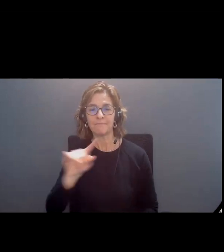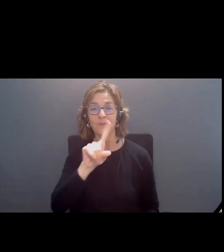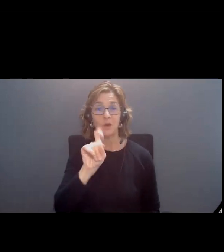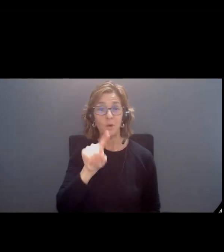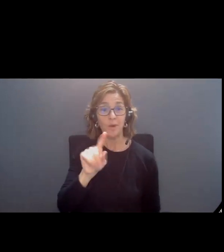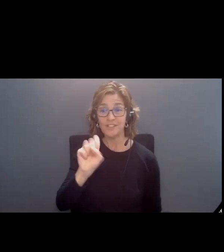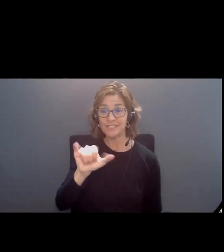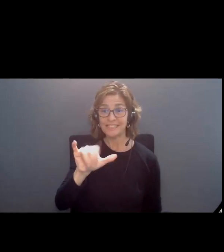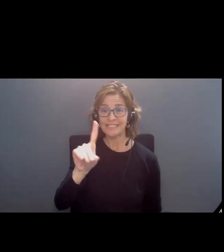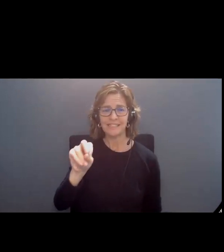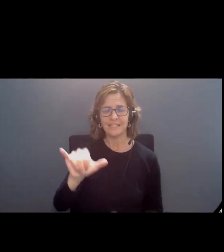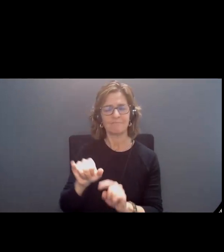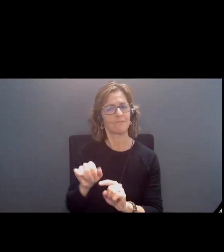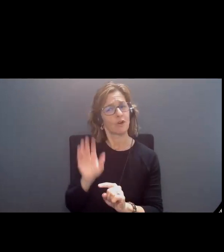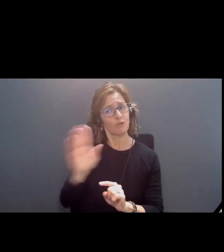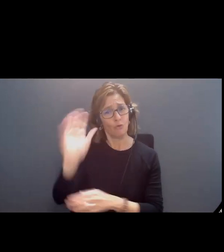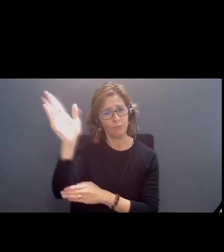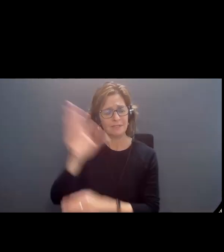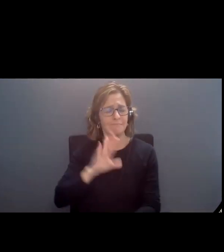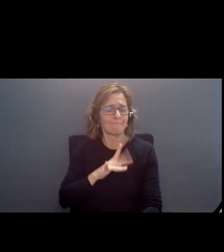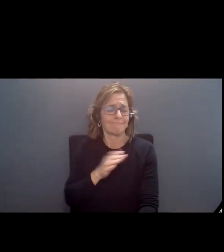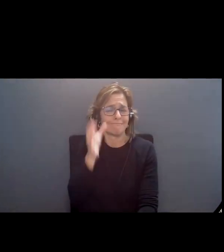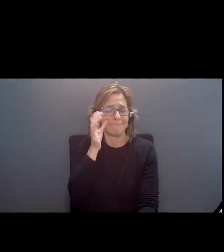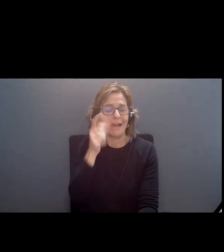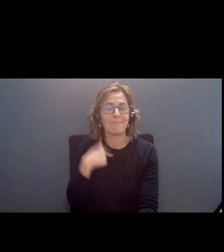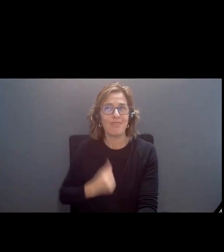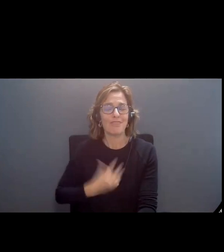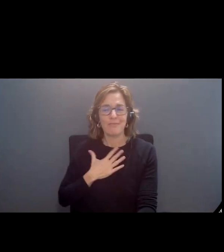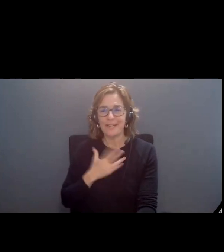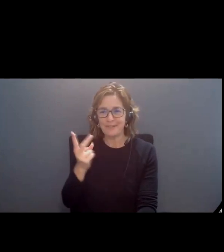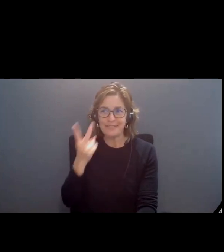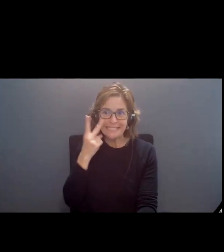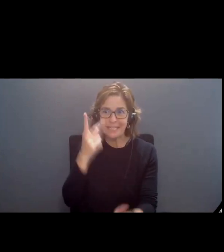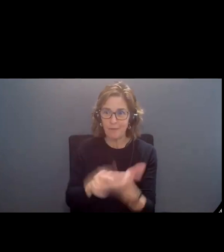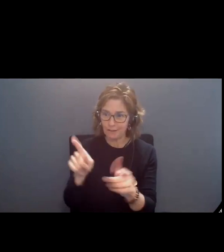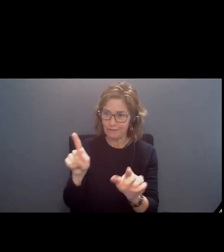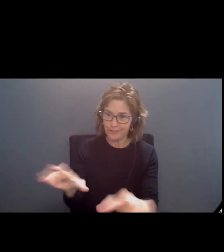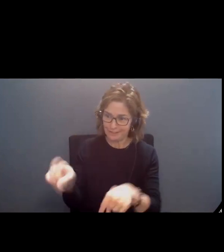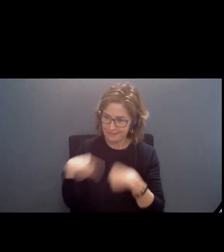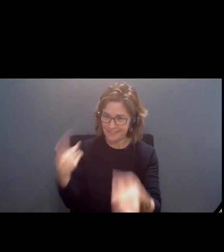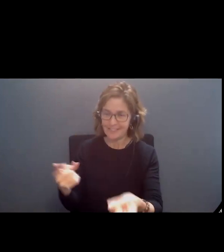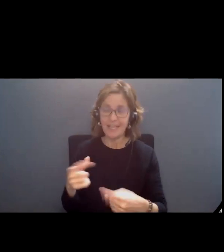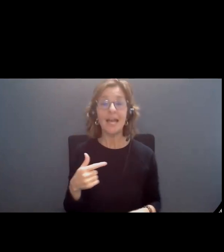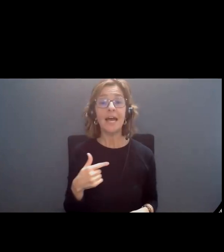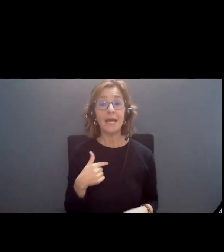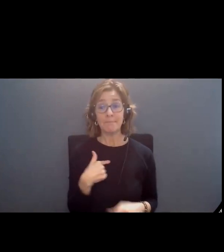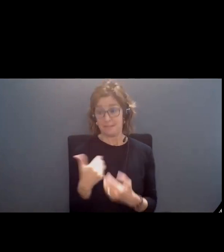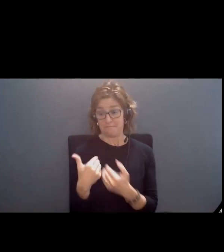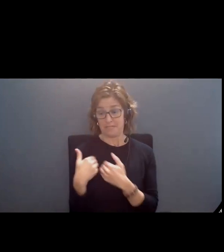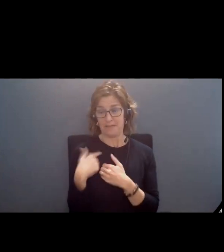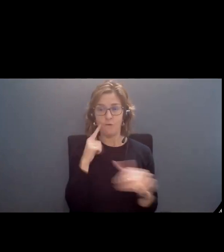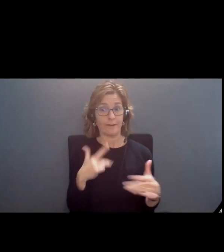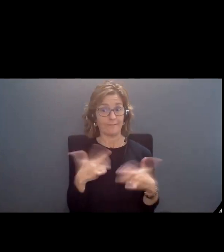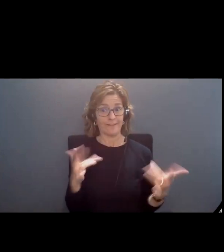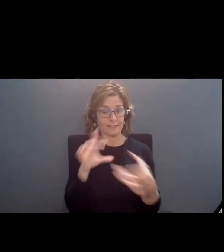hear your presentation, Sydney. I'm just so thrilled to hear about everything. And I plan events for Mentorability as part of my